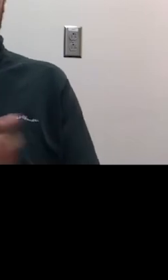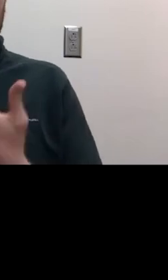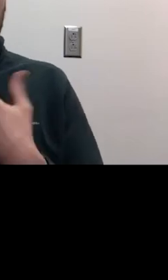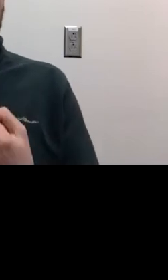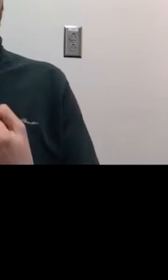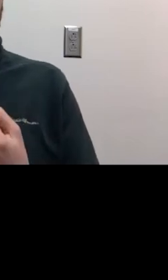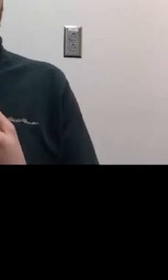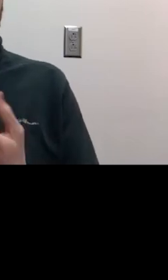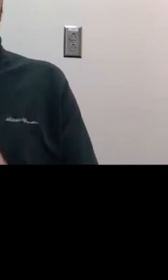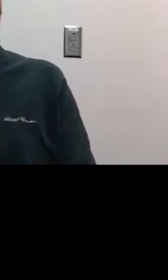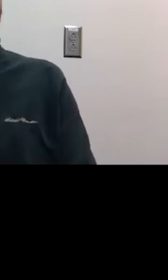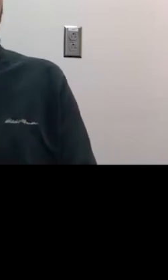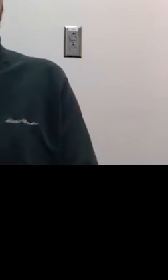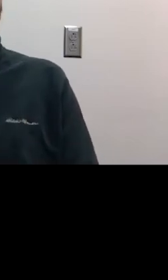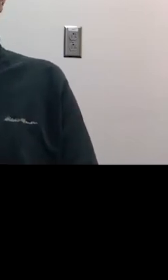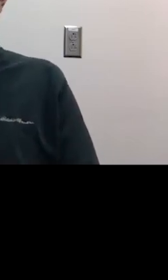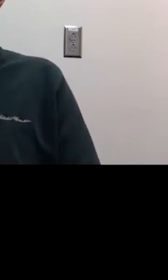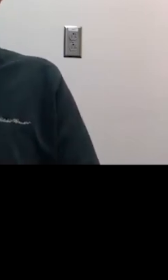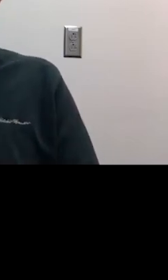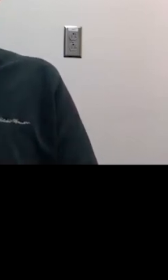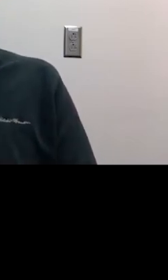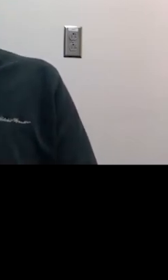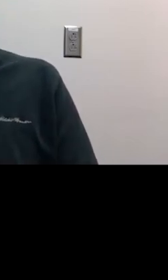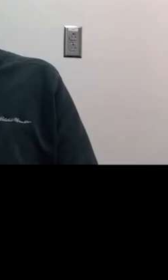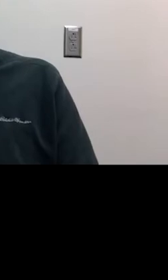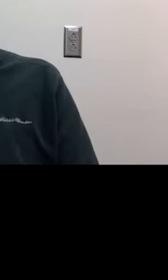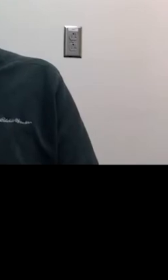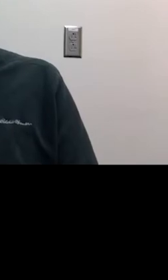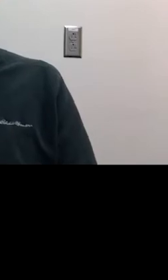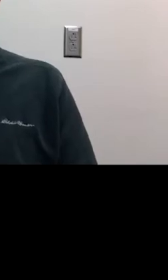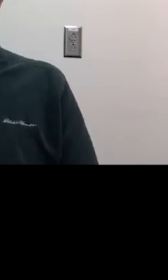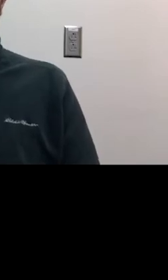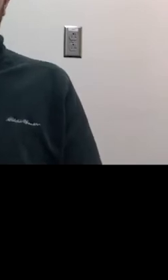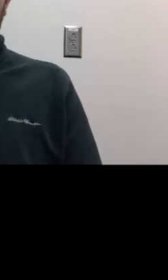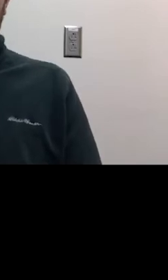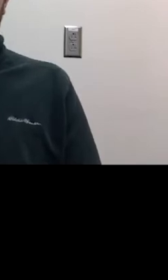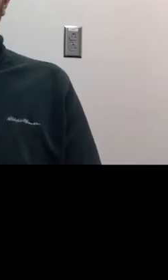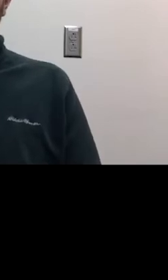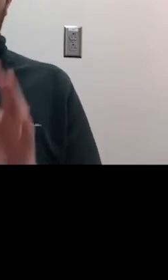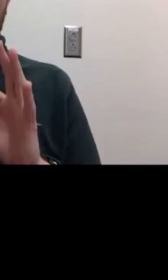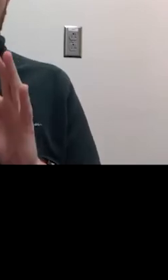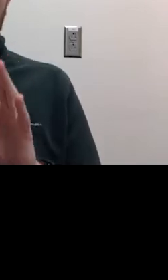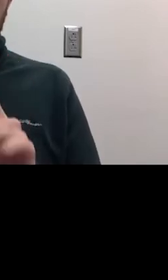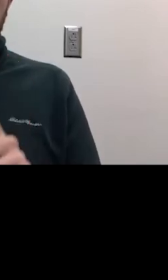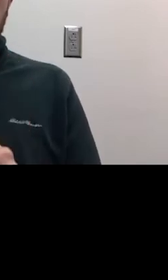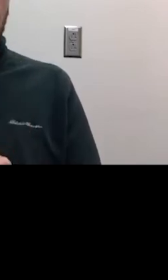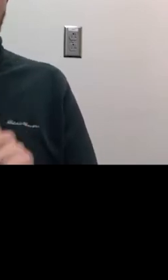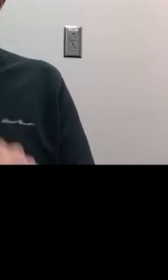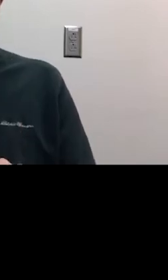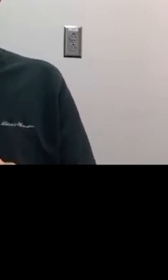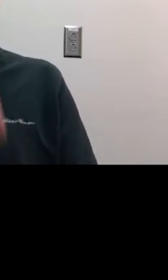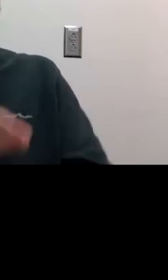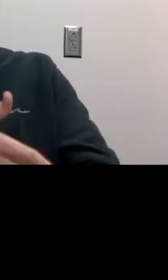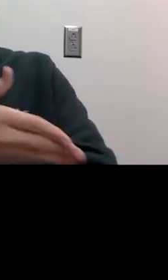you had food insecurity and then your parent reported that your family experienced food insecurity, your parent reported that things got better, it